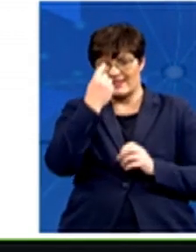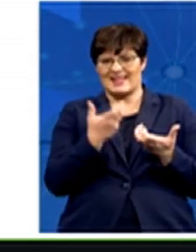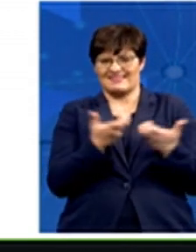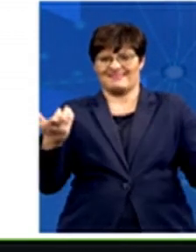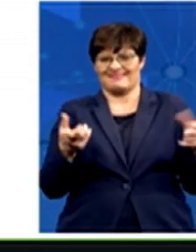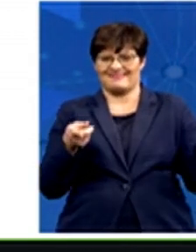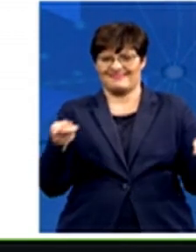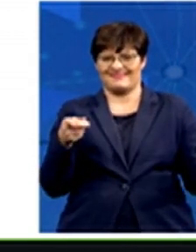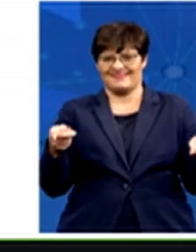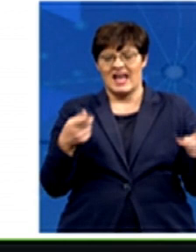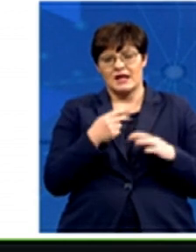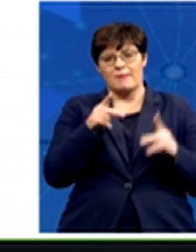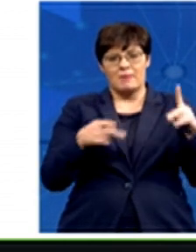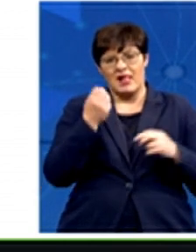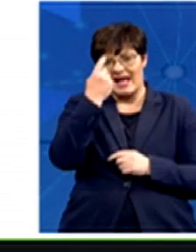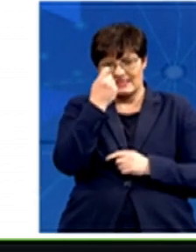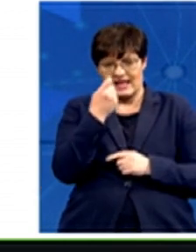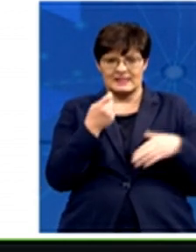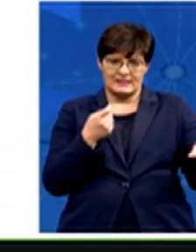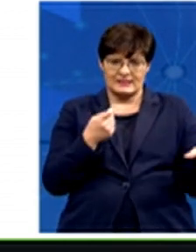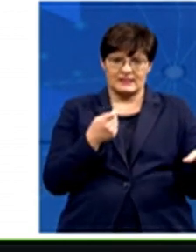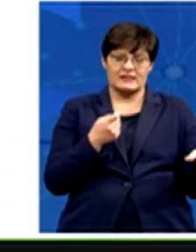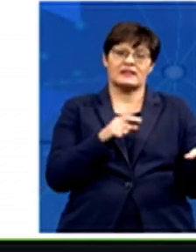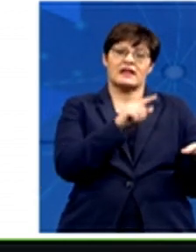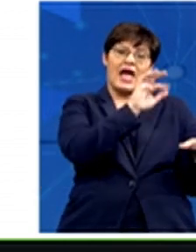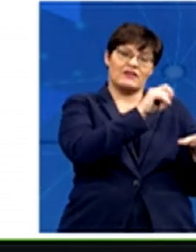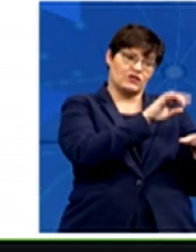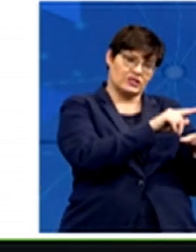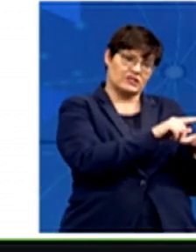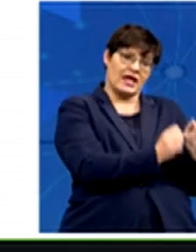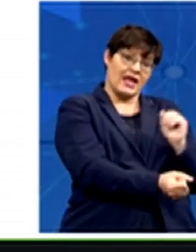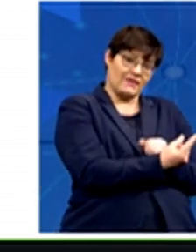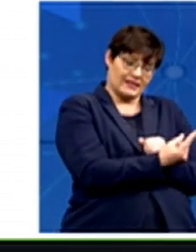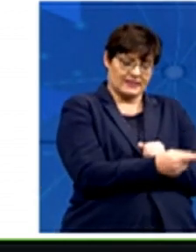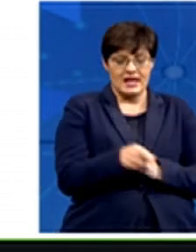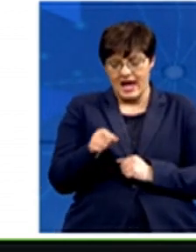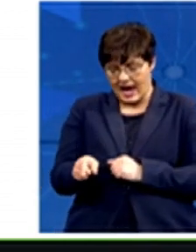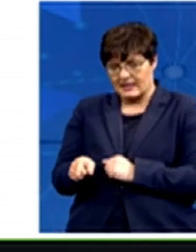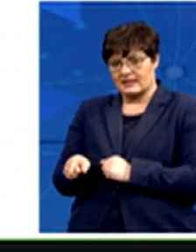the difference between an adverse event and adverse drug reaction.